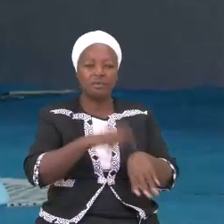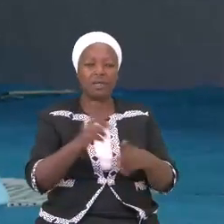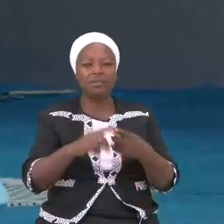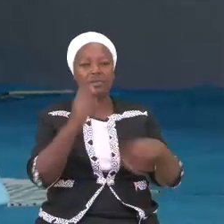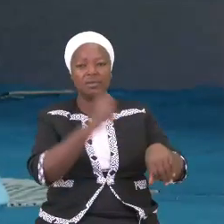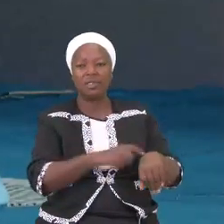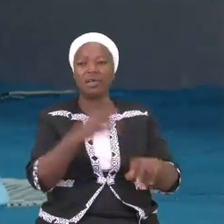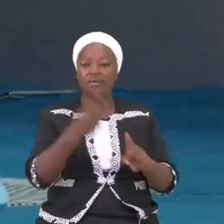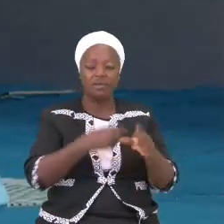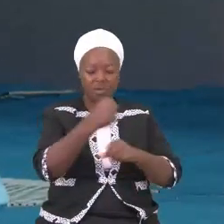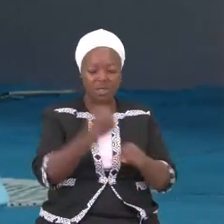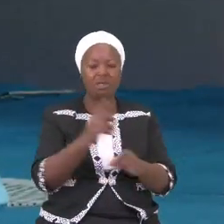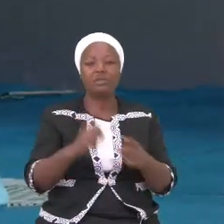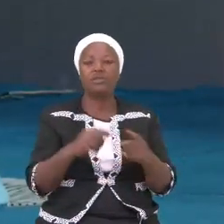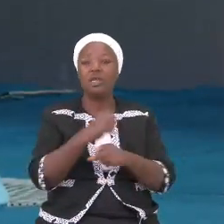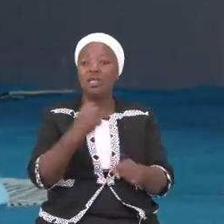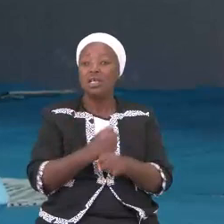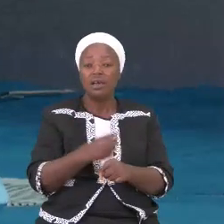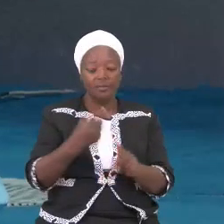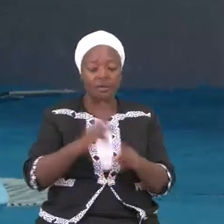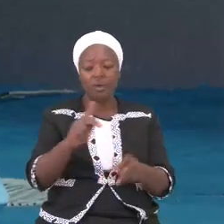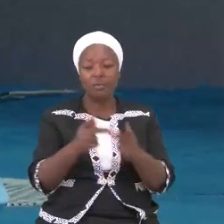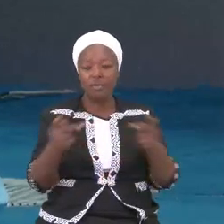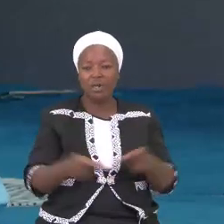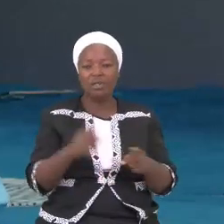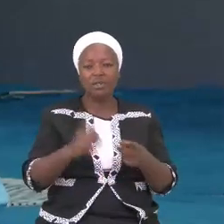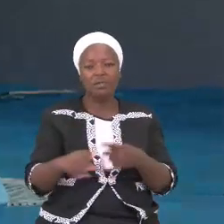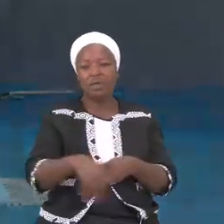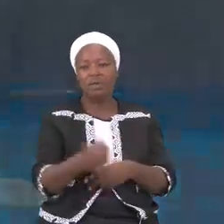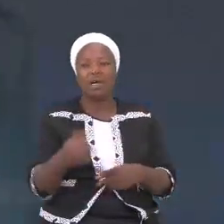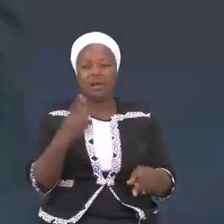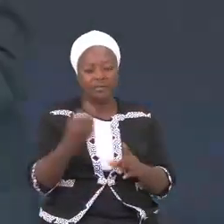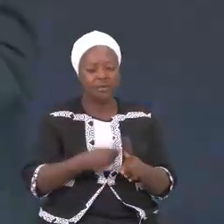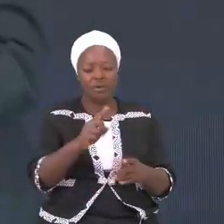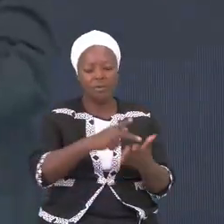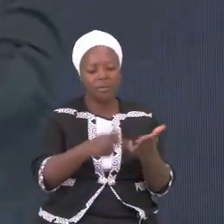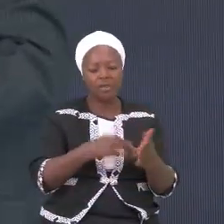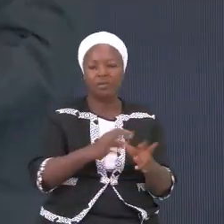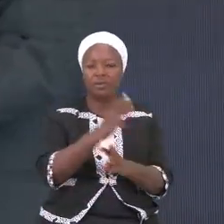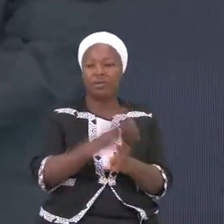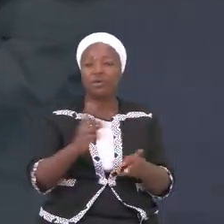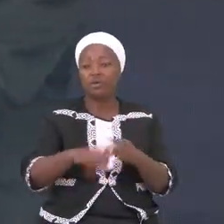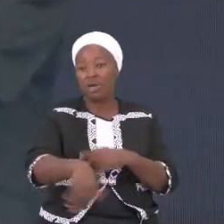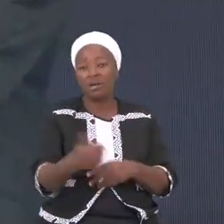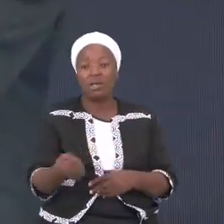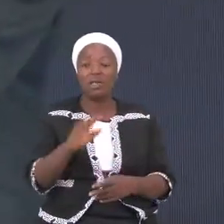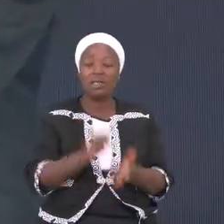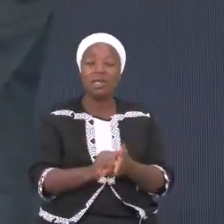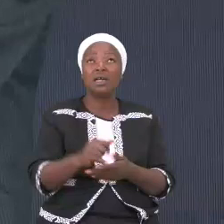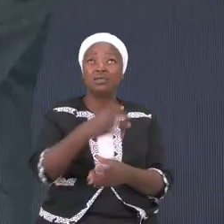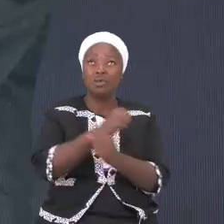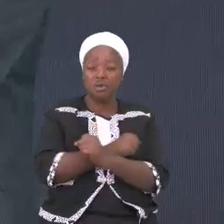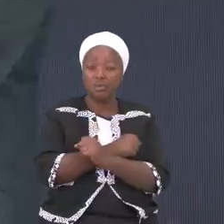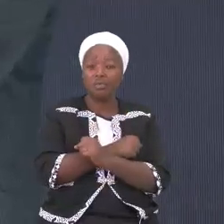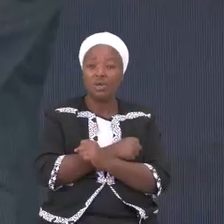location to the other, from one part of the world to another, that love remains the same. And